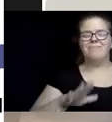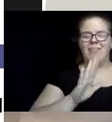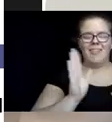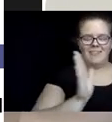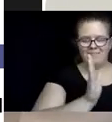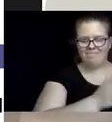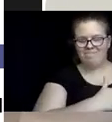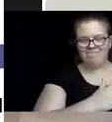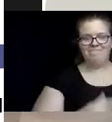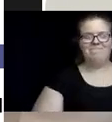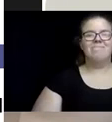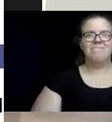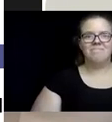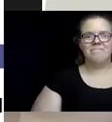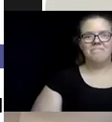by.